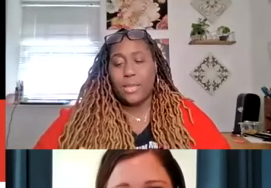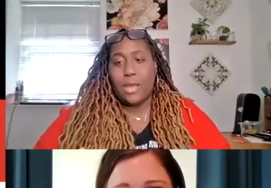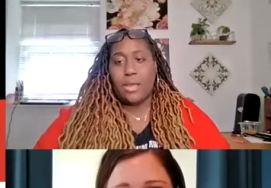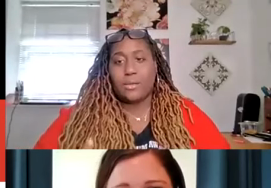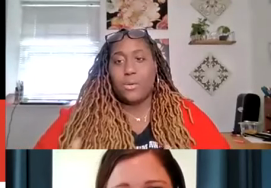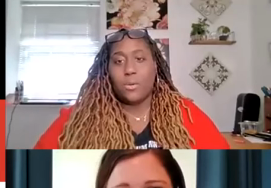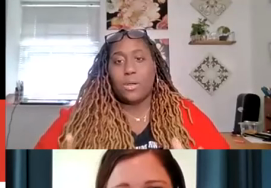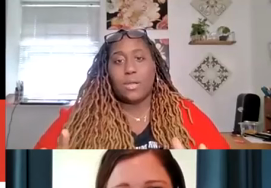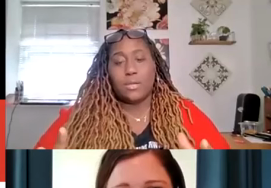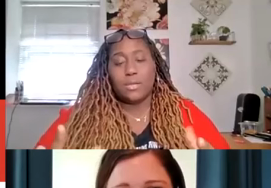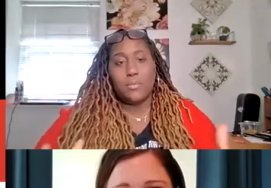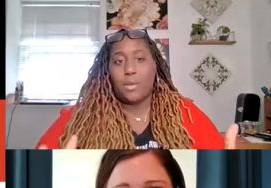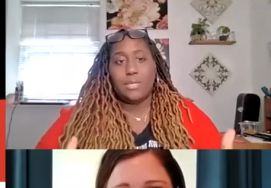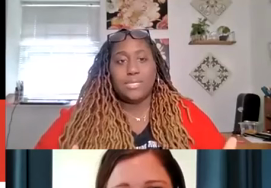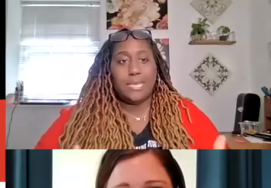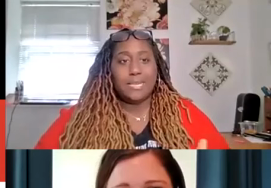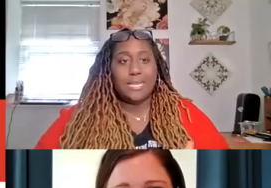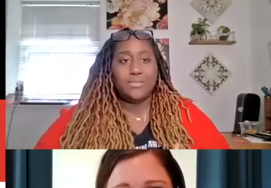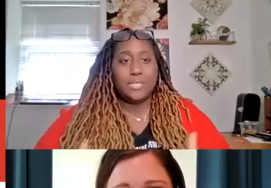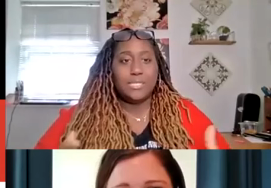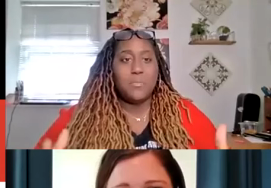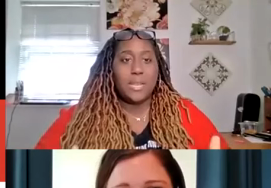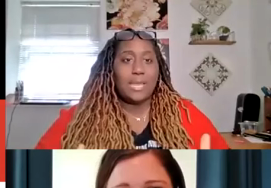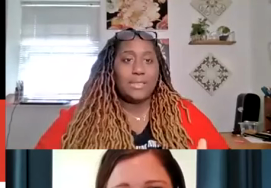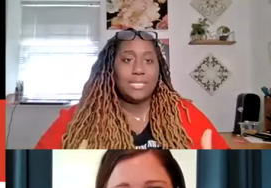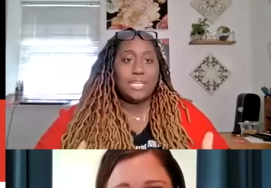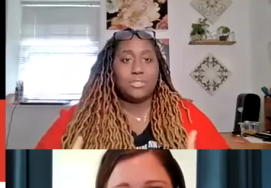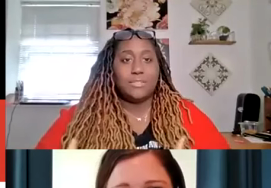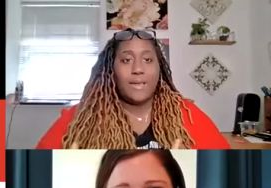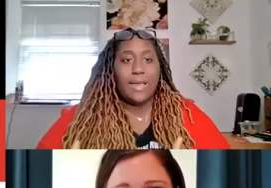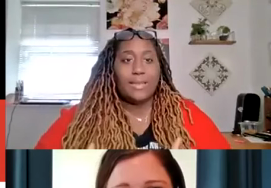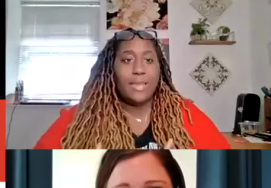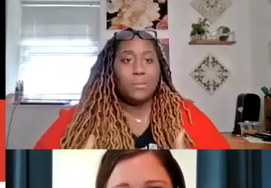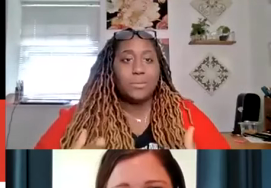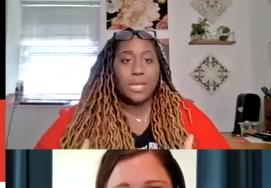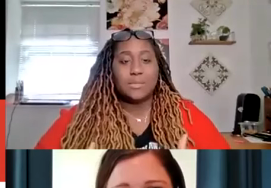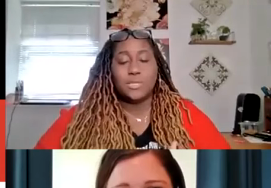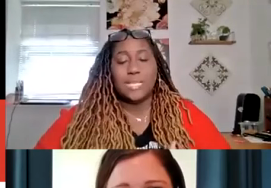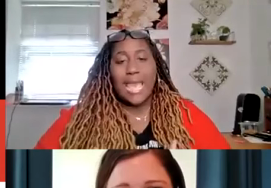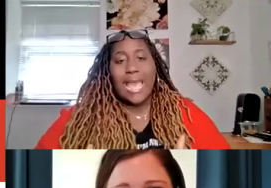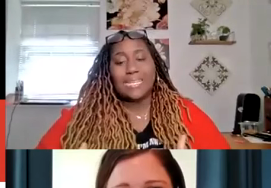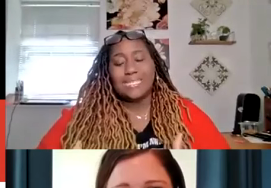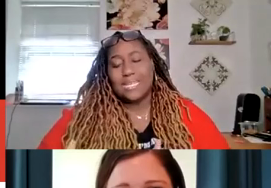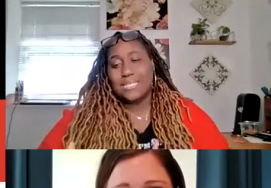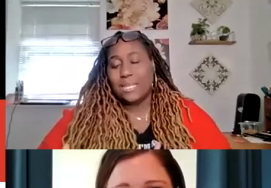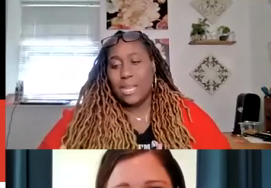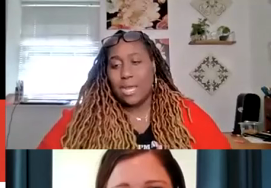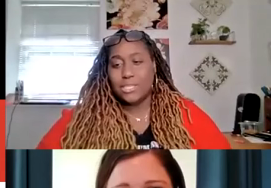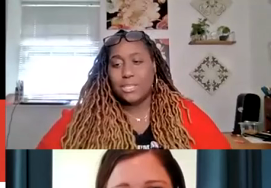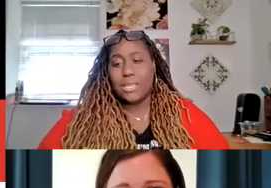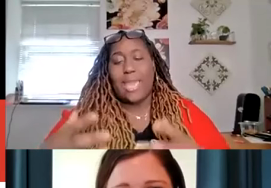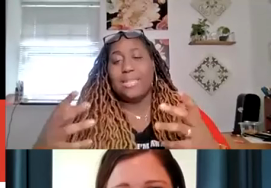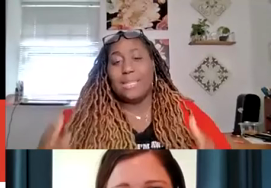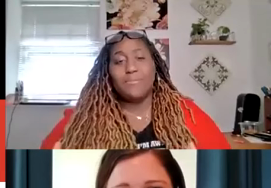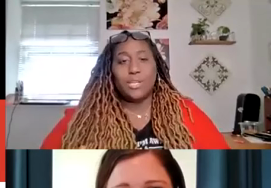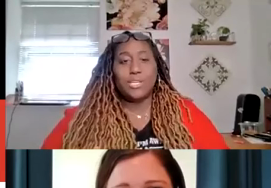three core components here. That's really to mitigate the digital divide and help customers access